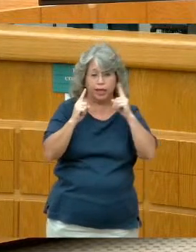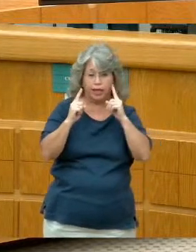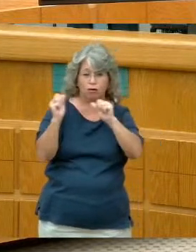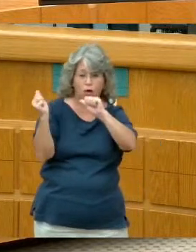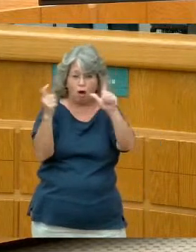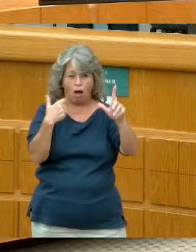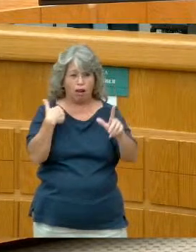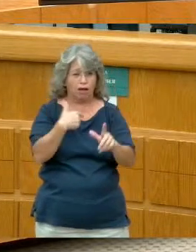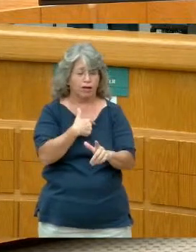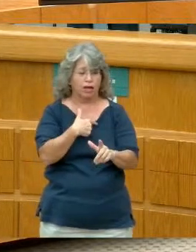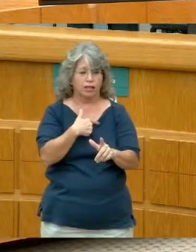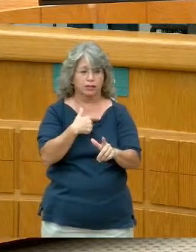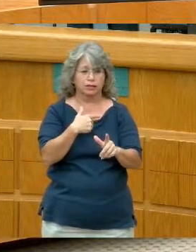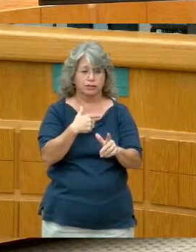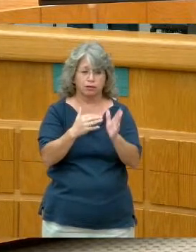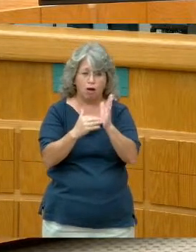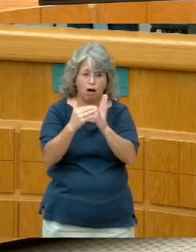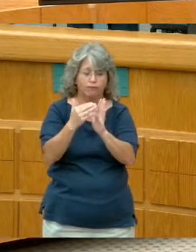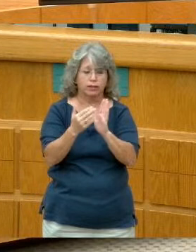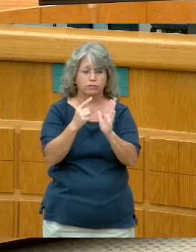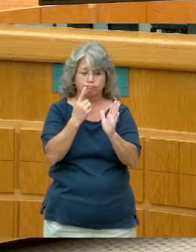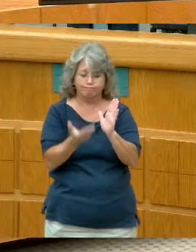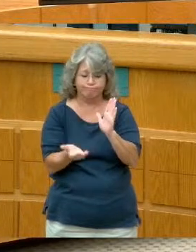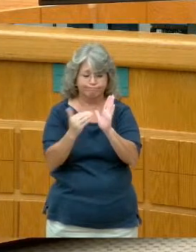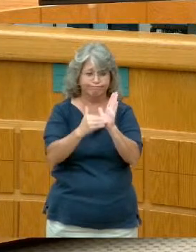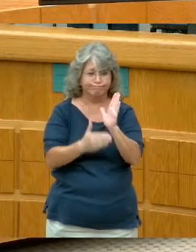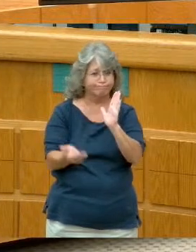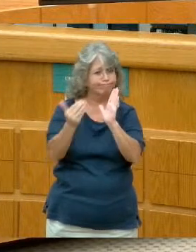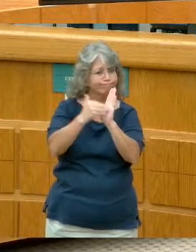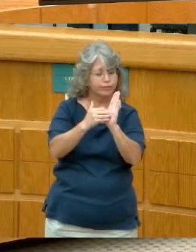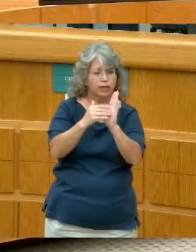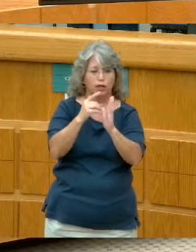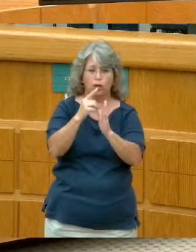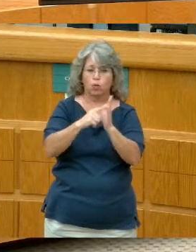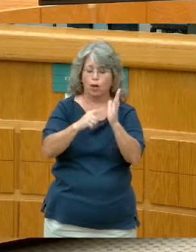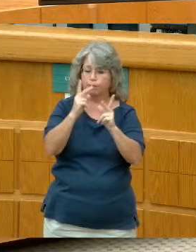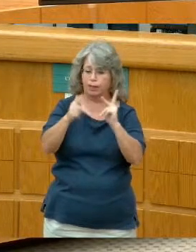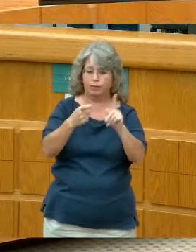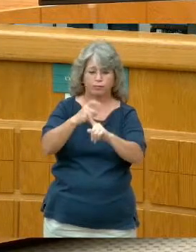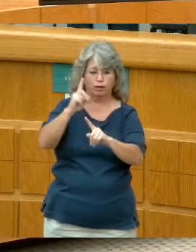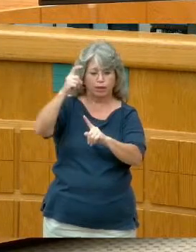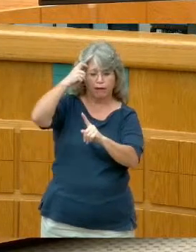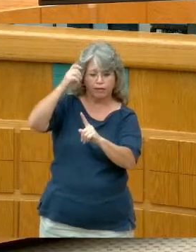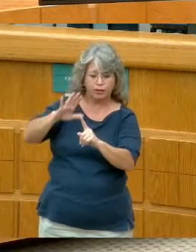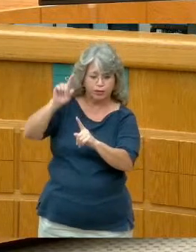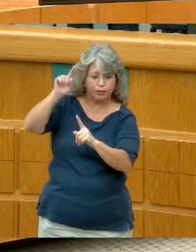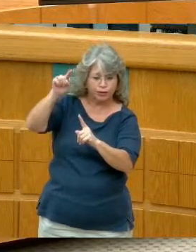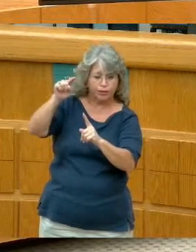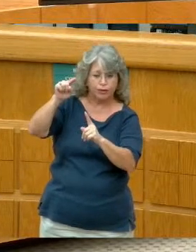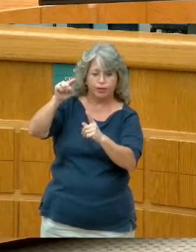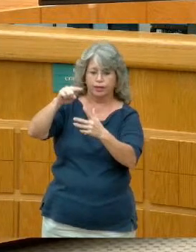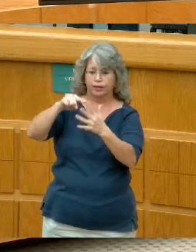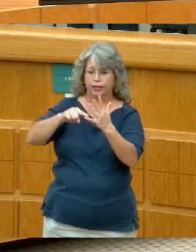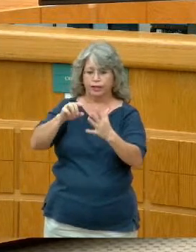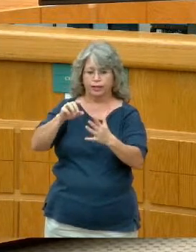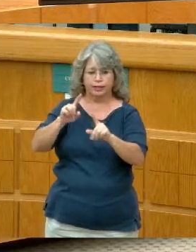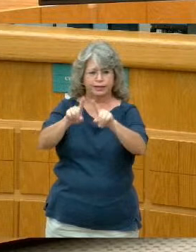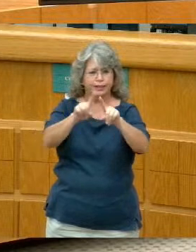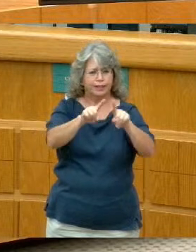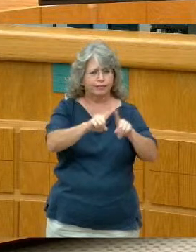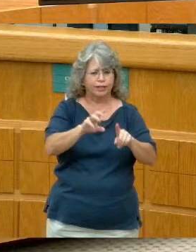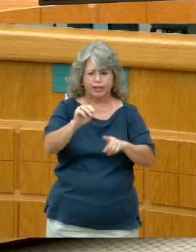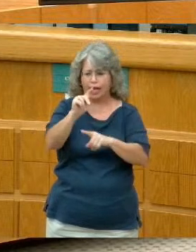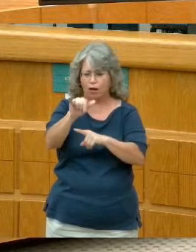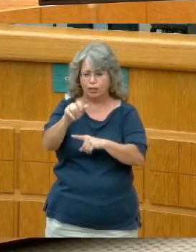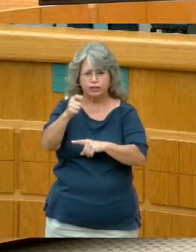us collectively repeat what everyone from the governor on down to county judges and